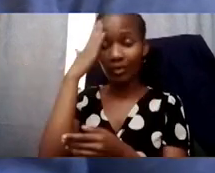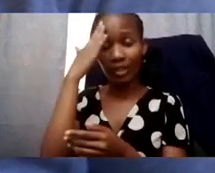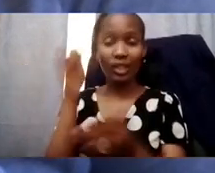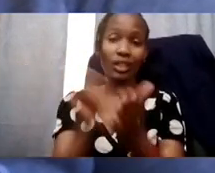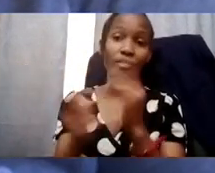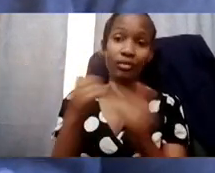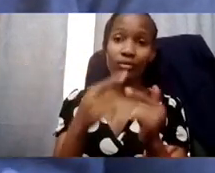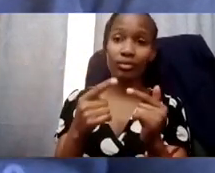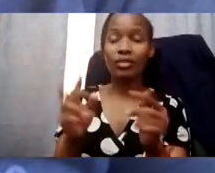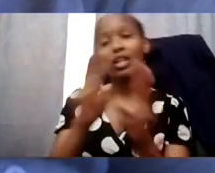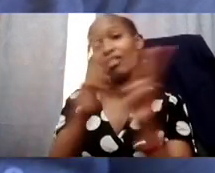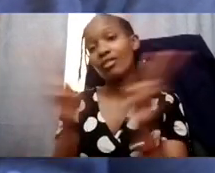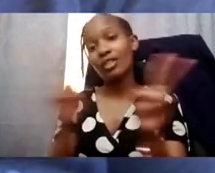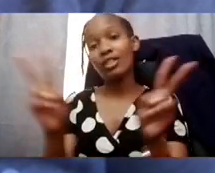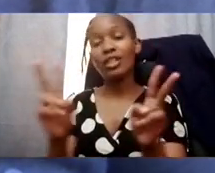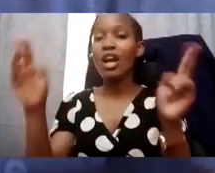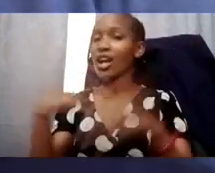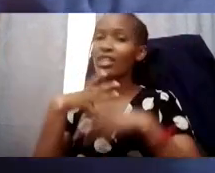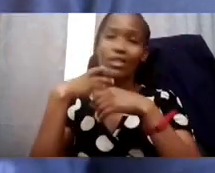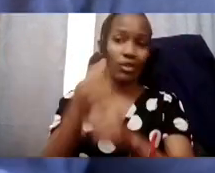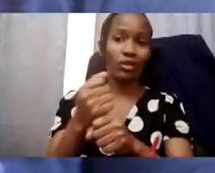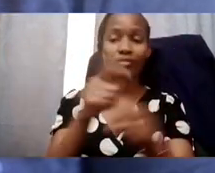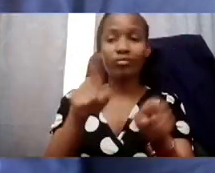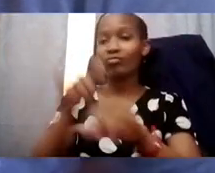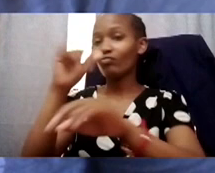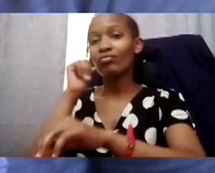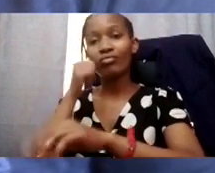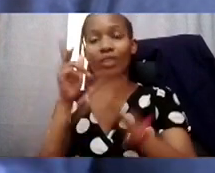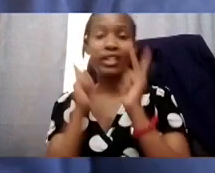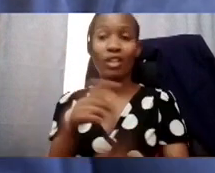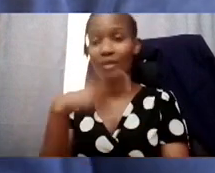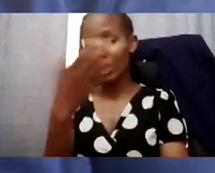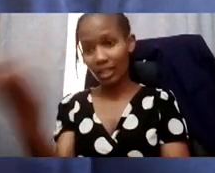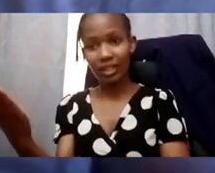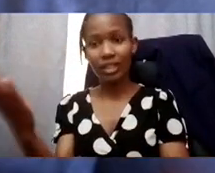very courageous and strategic person. So I went there. And when I